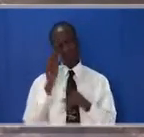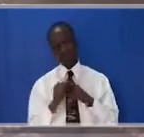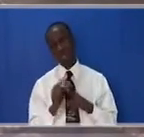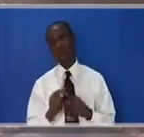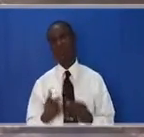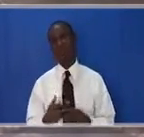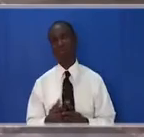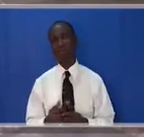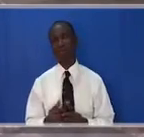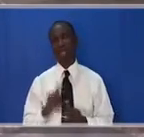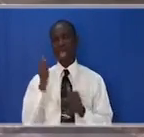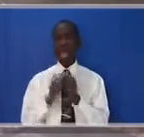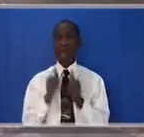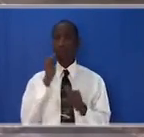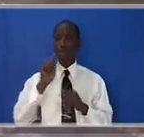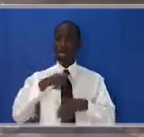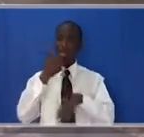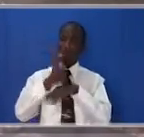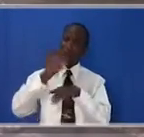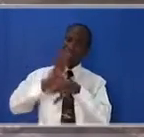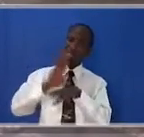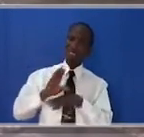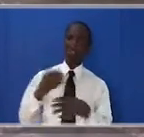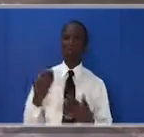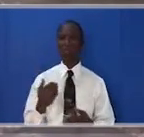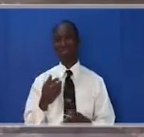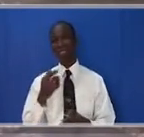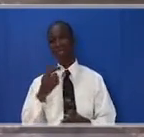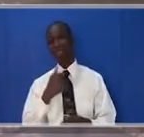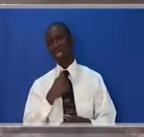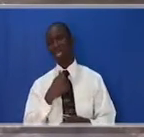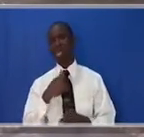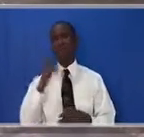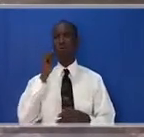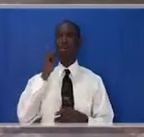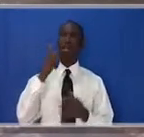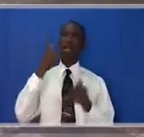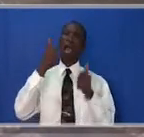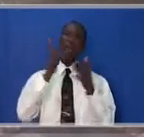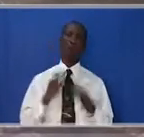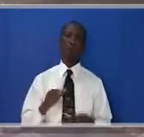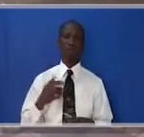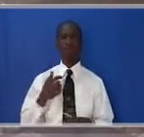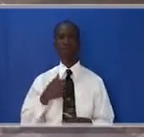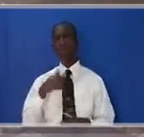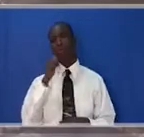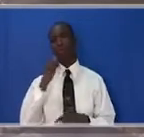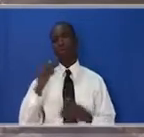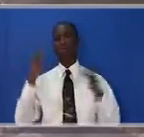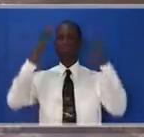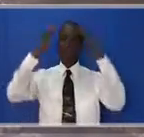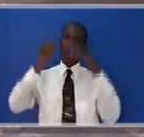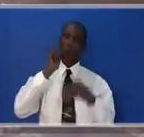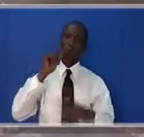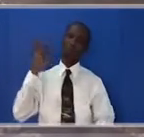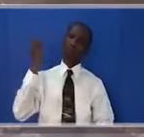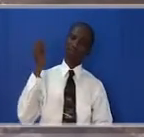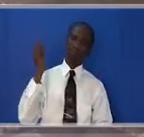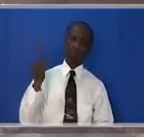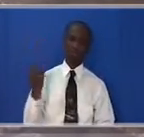of Christ. Umo baby awati asori friend nuhu lady apostle lady evangelist bishop danosoni